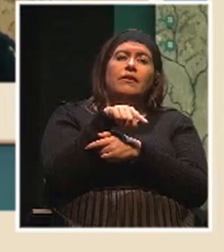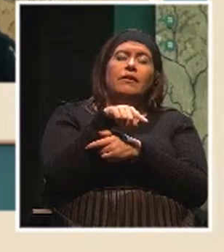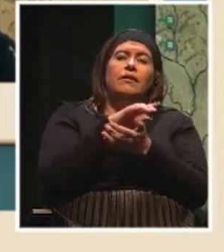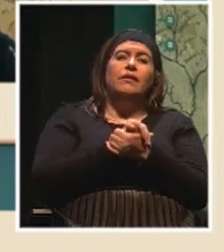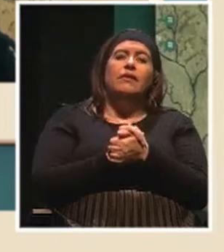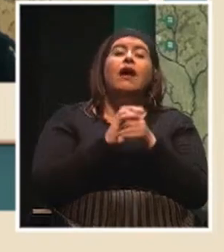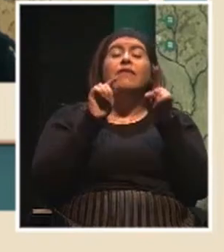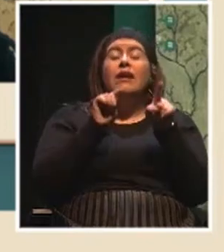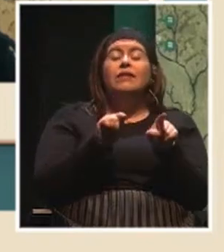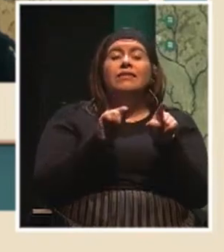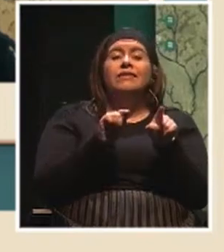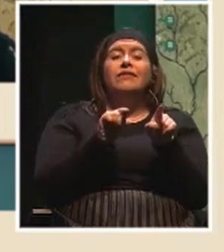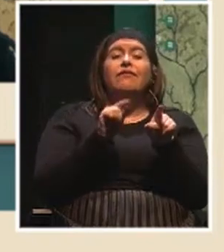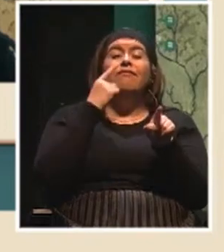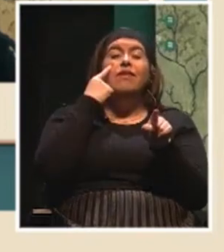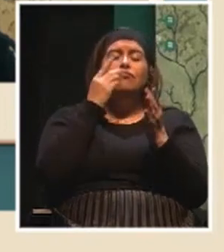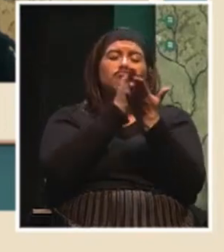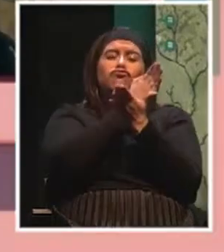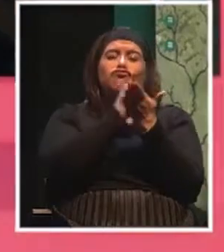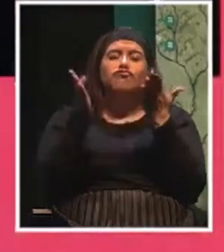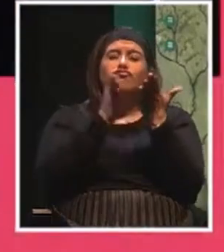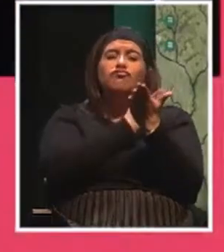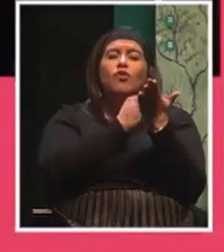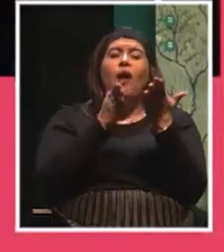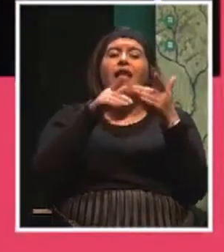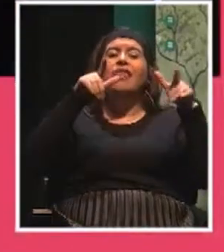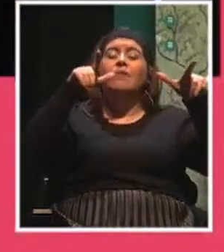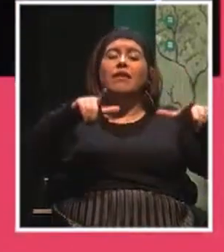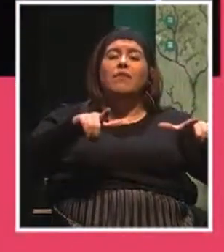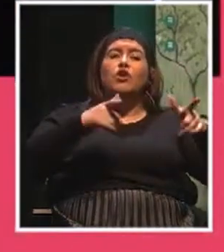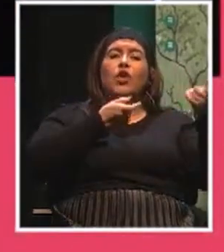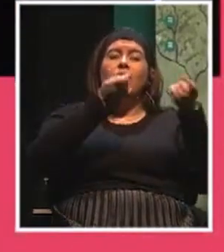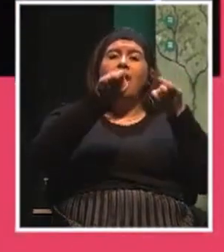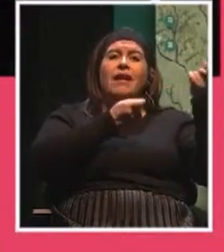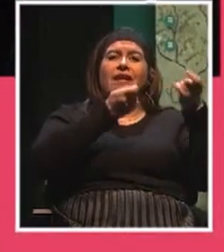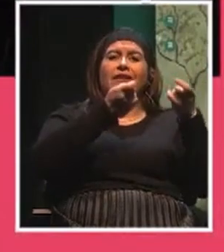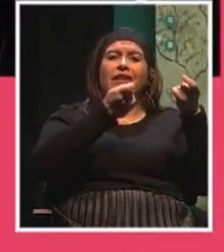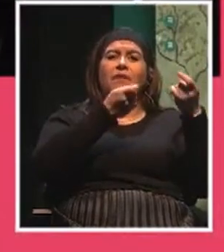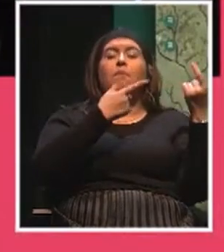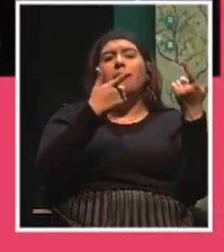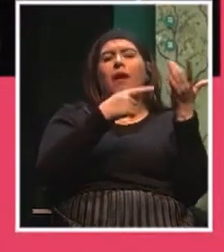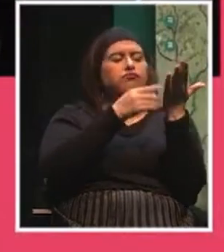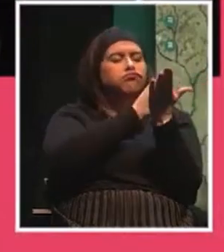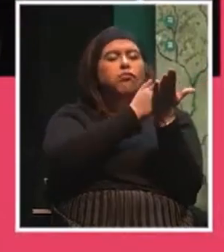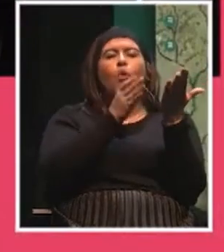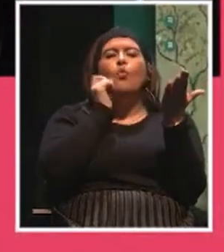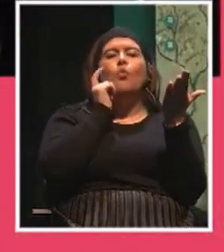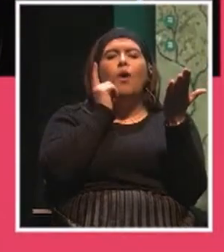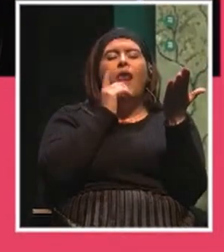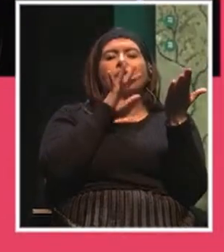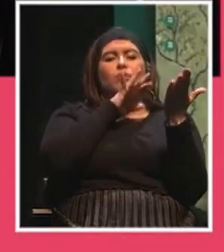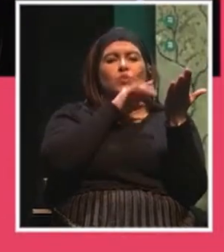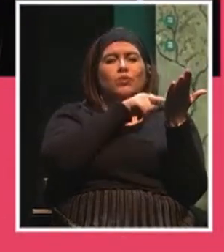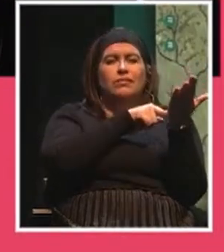as marketing material. You just slap that on the website. And then when social media came out, they would just share that stuff.